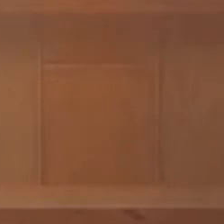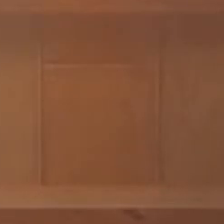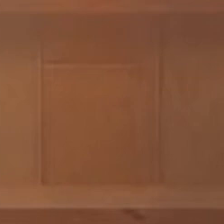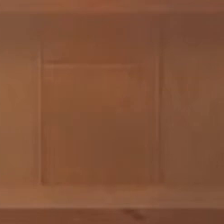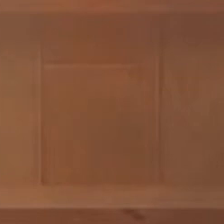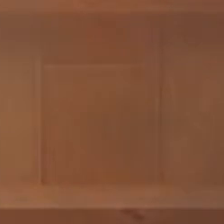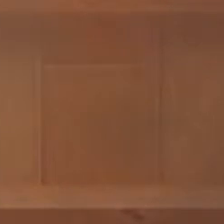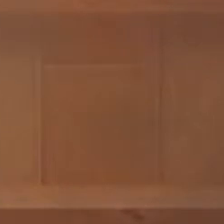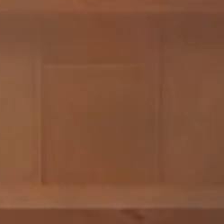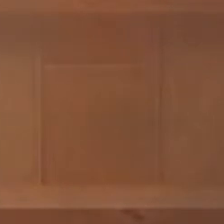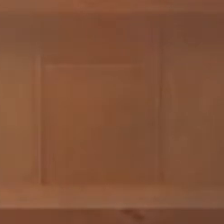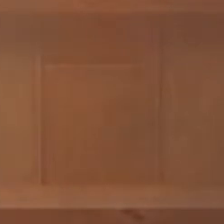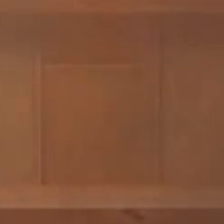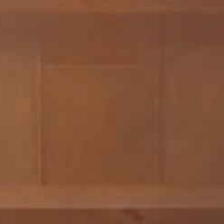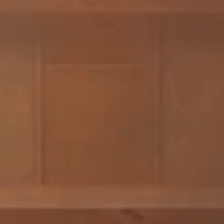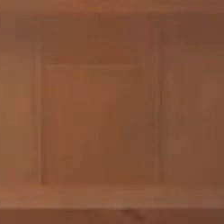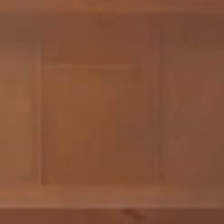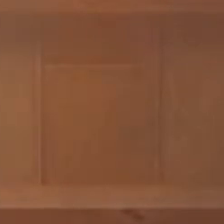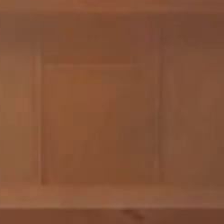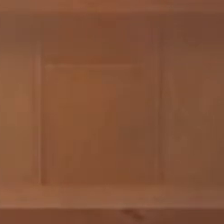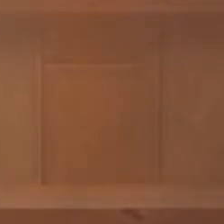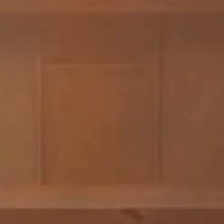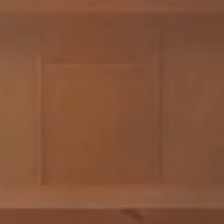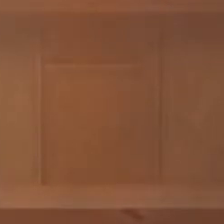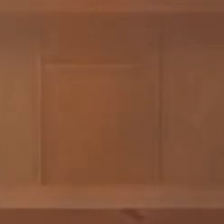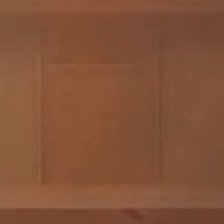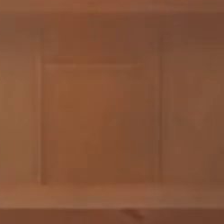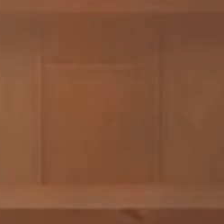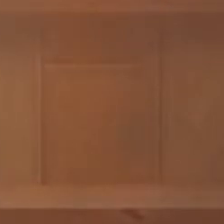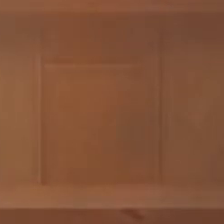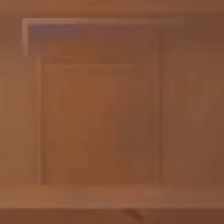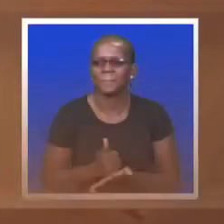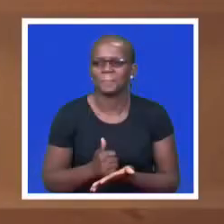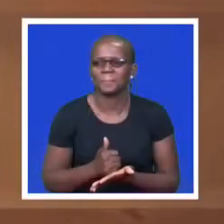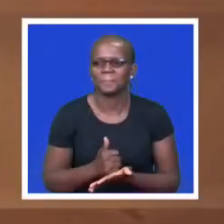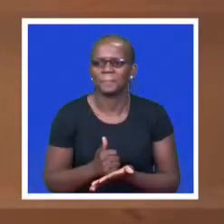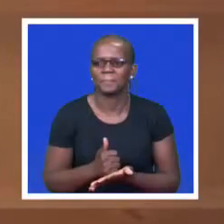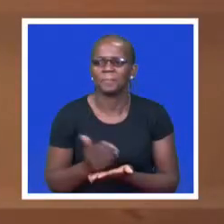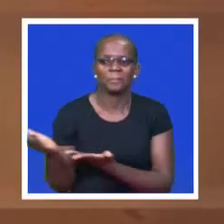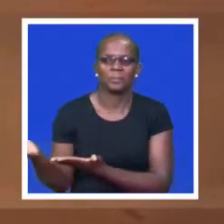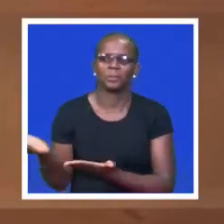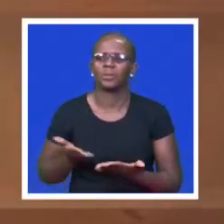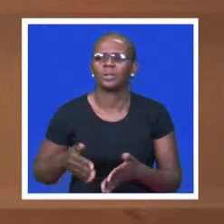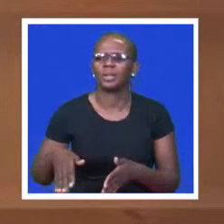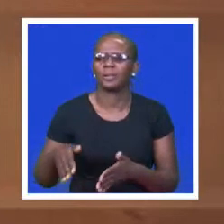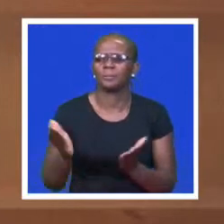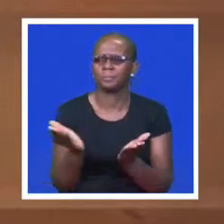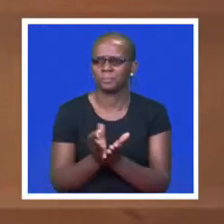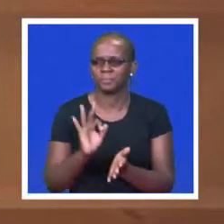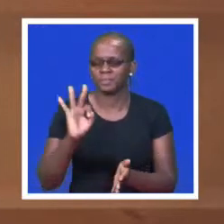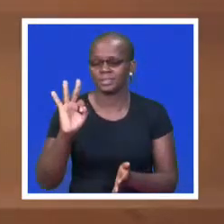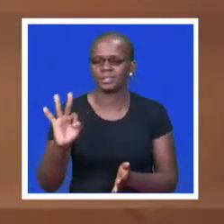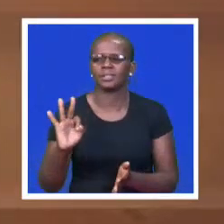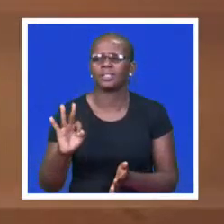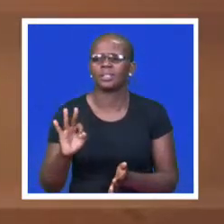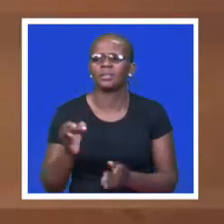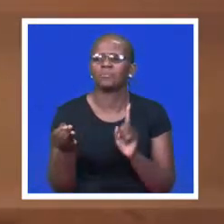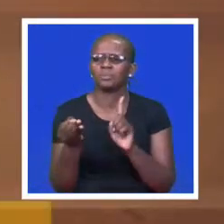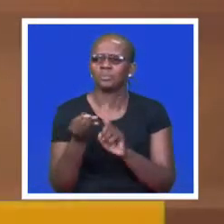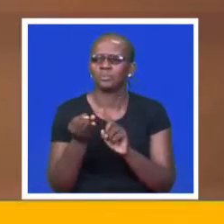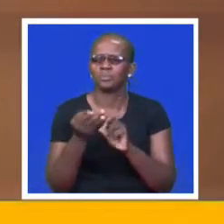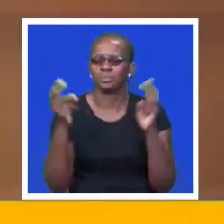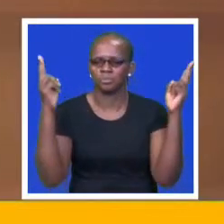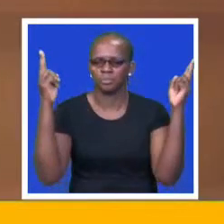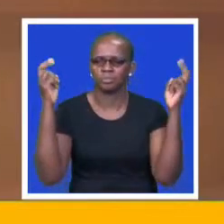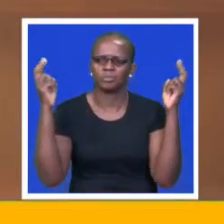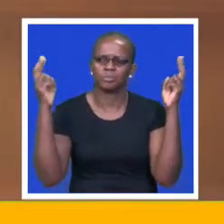Welcome grade 3s and 4s. This is the second subject for the day and you are learning English language with teacher Sicelo